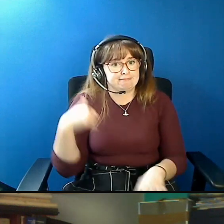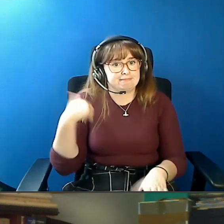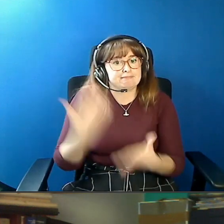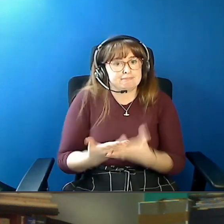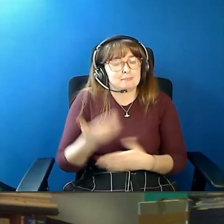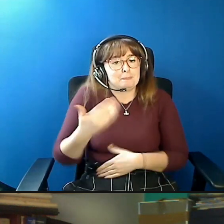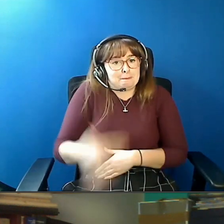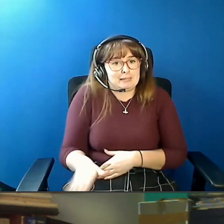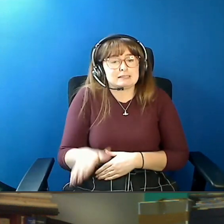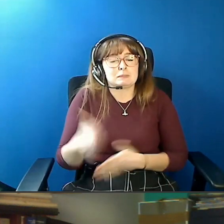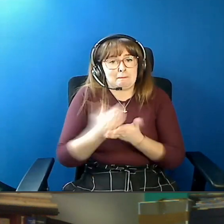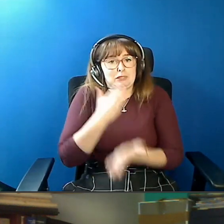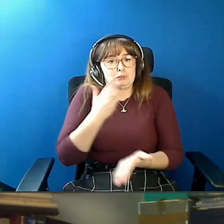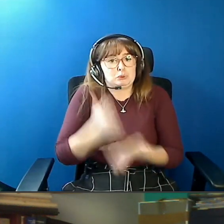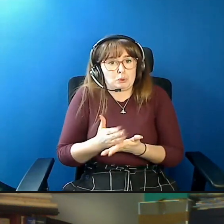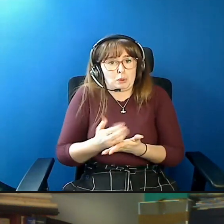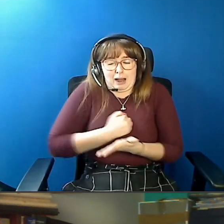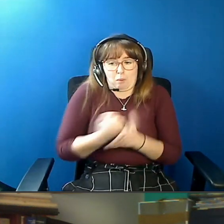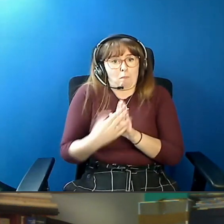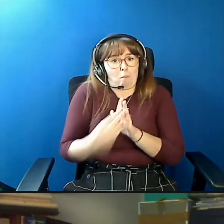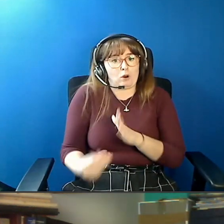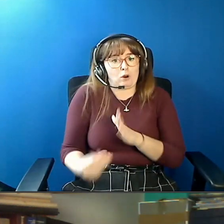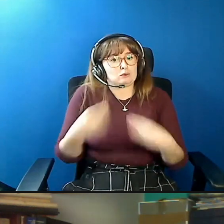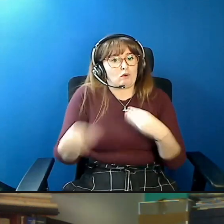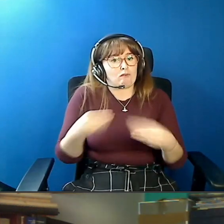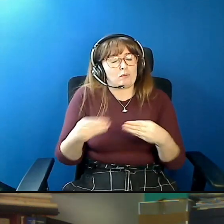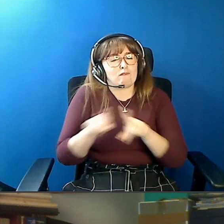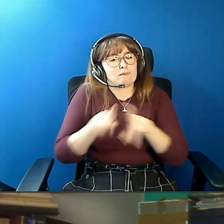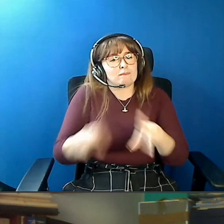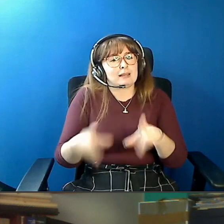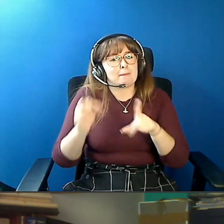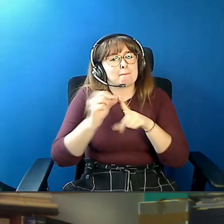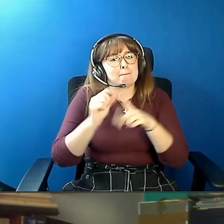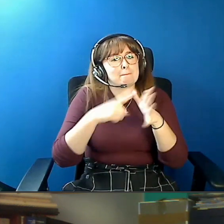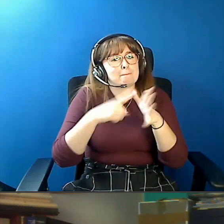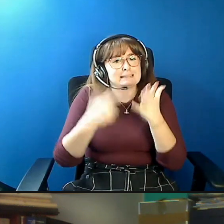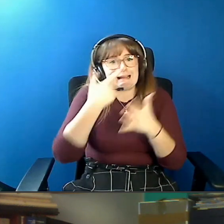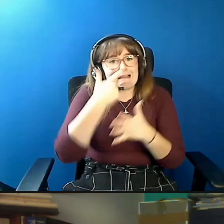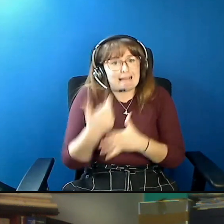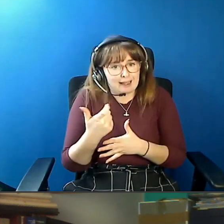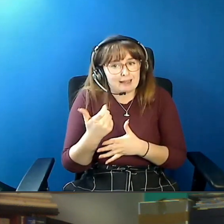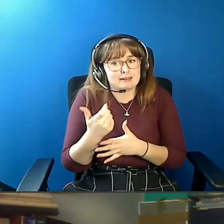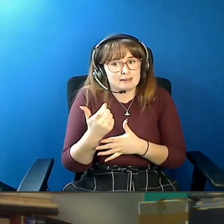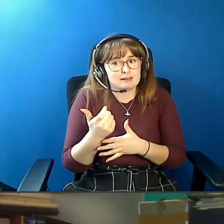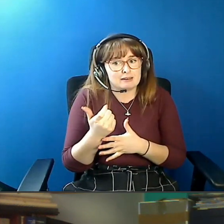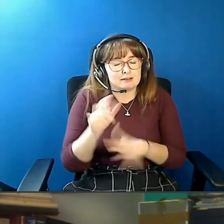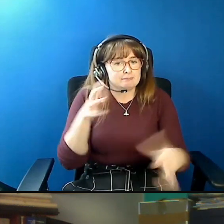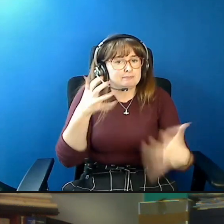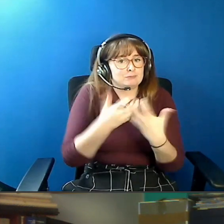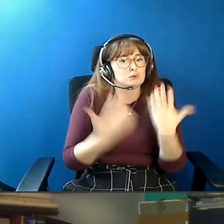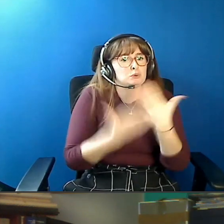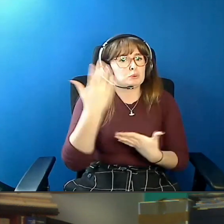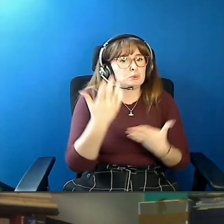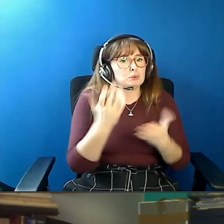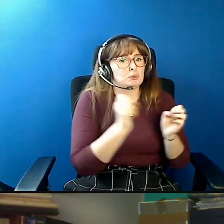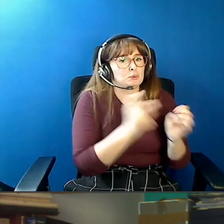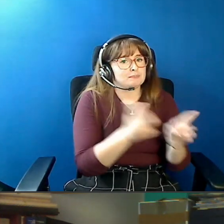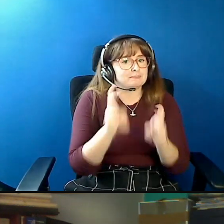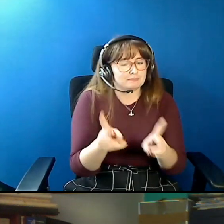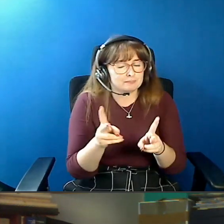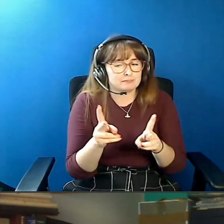of making sure our modeling software like Pete can accommodate the new SAP methodology in kind of a